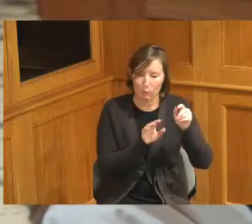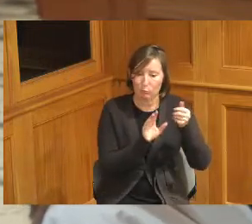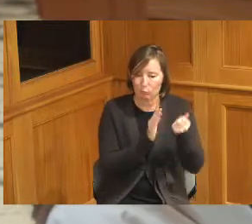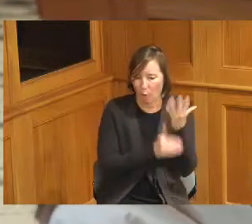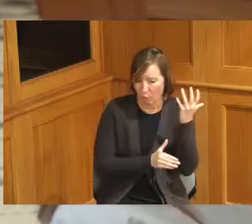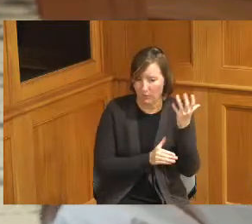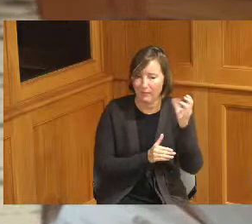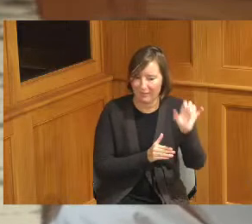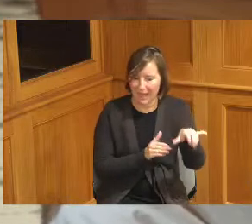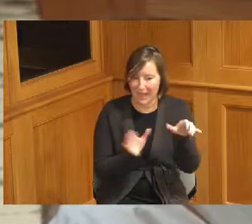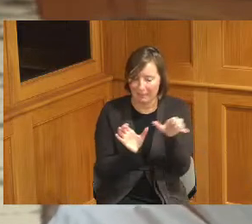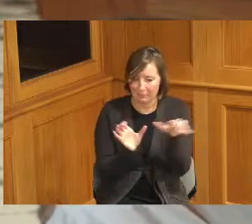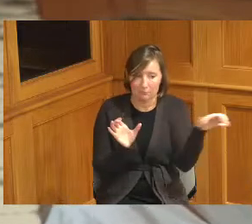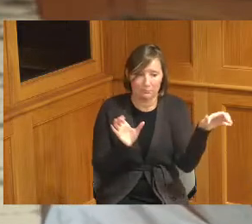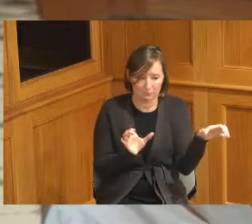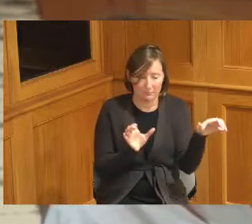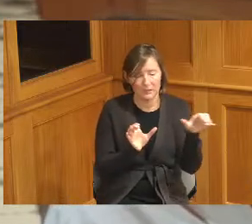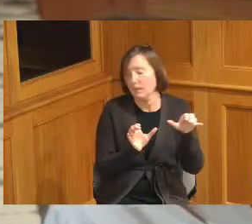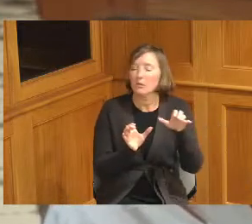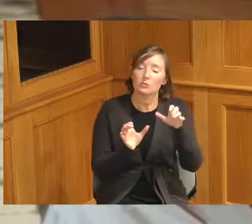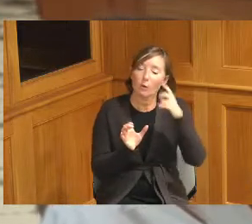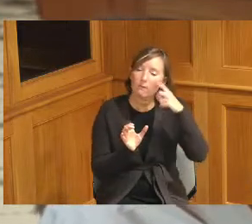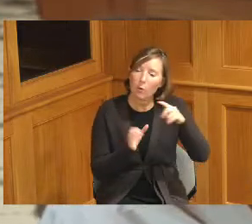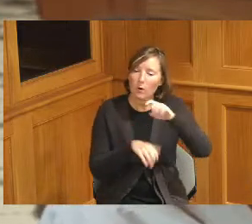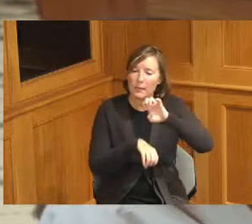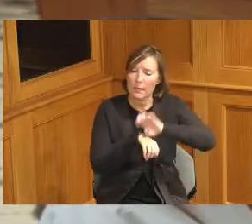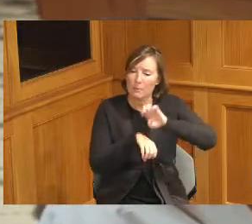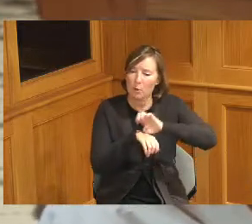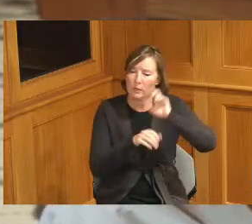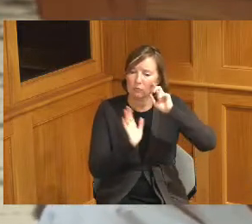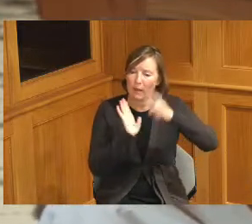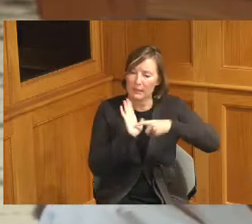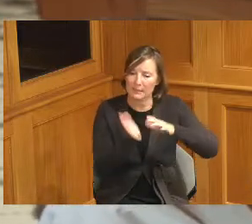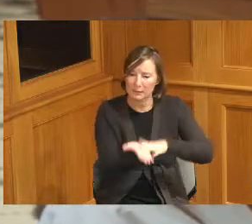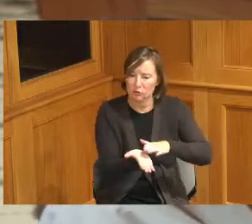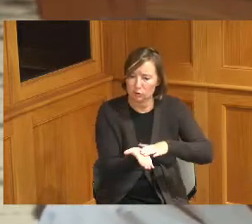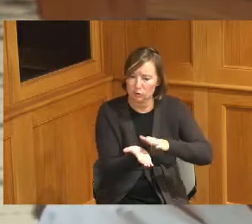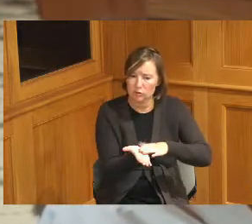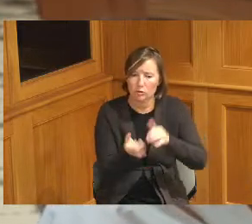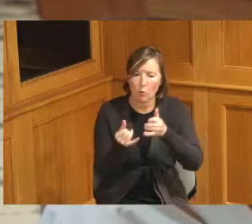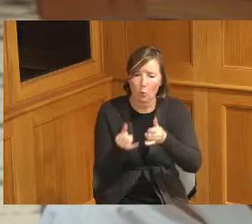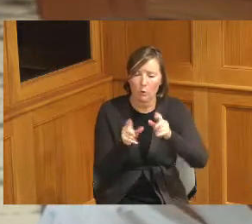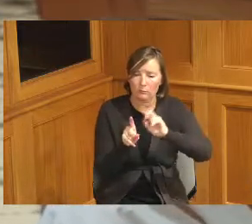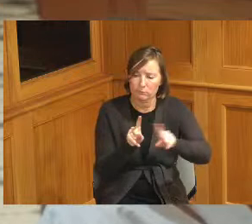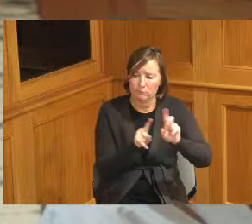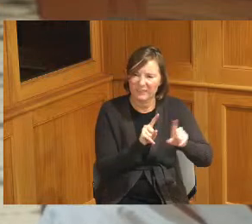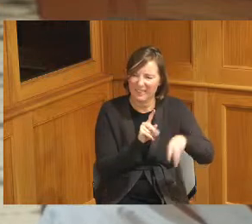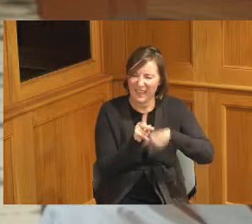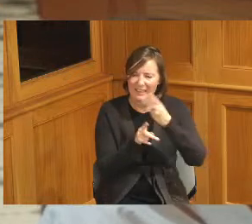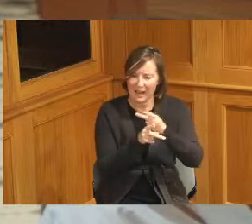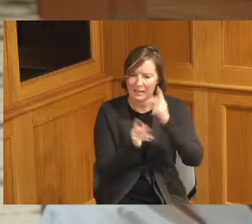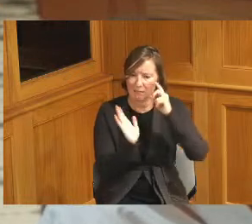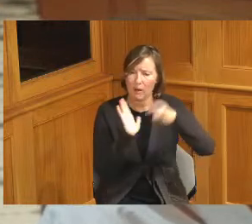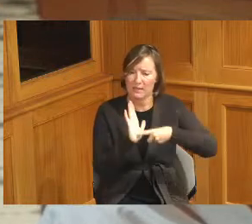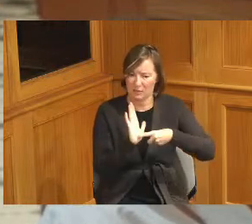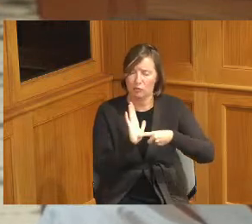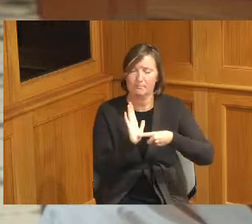like employee recognition and Employee of the Year awards and that type of